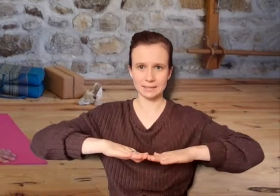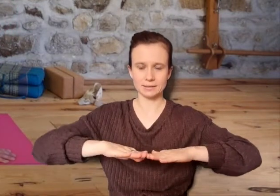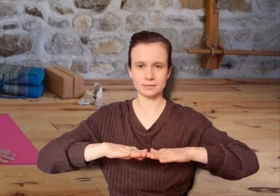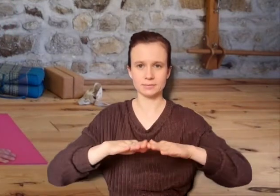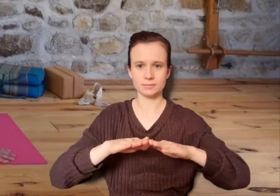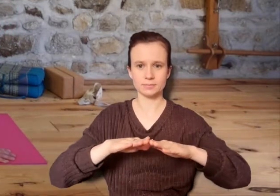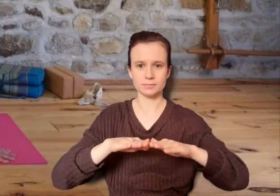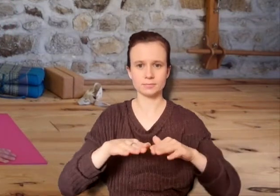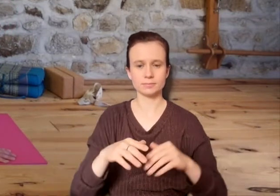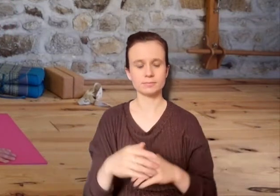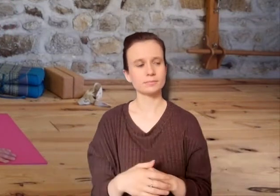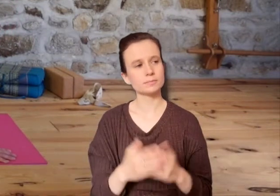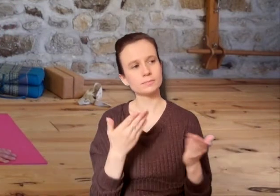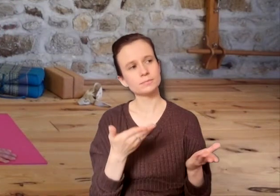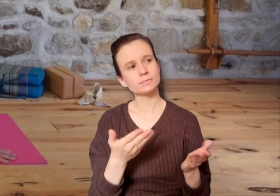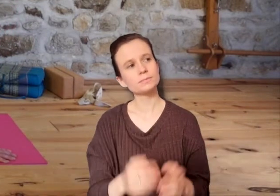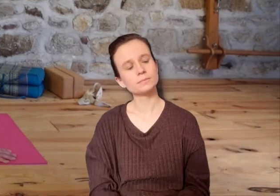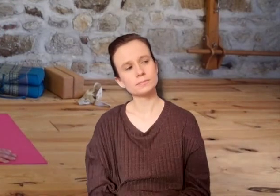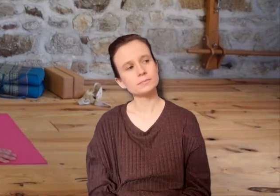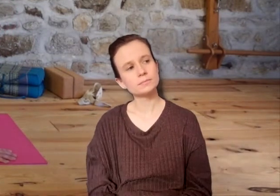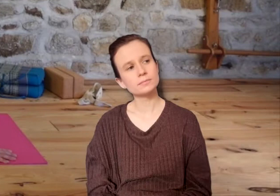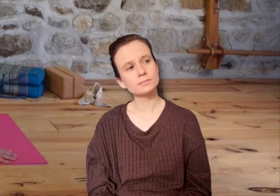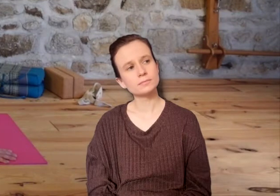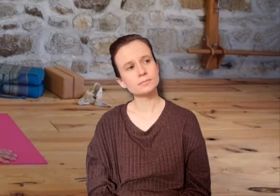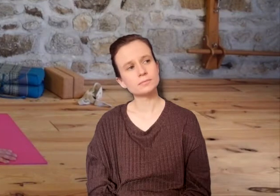push back into a simple child's pose.